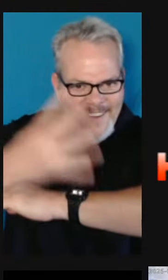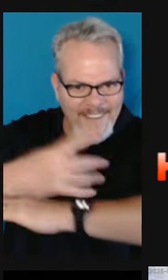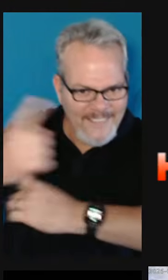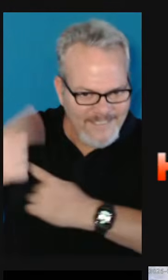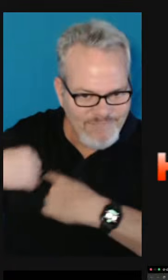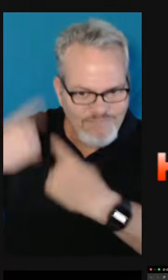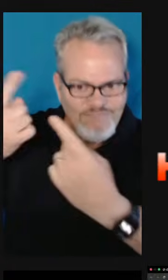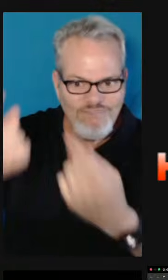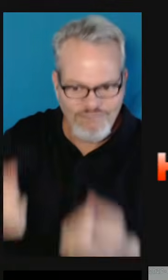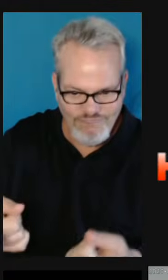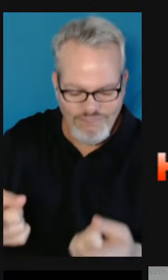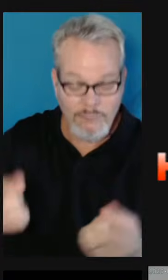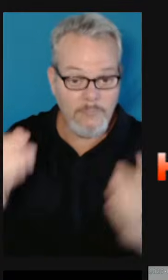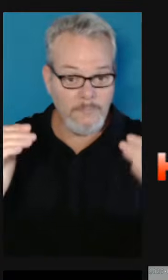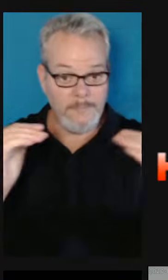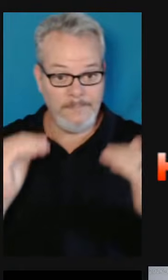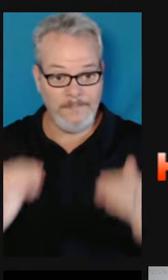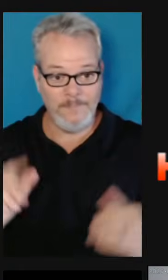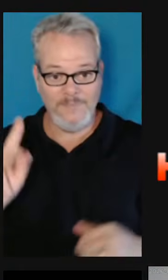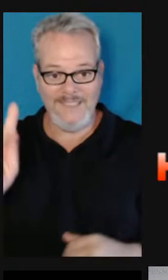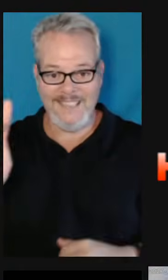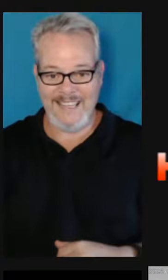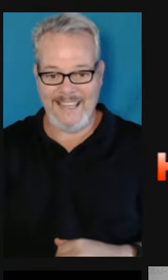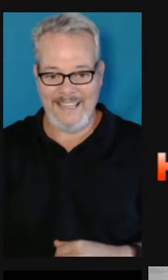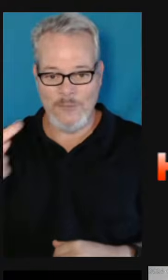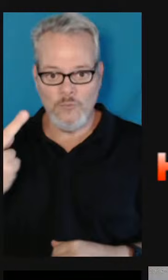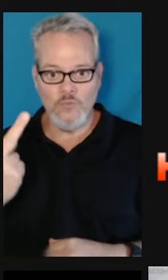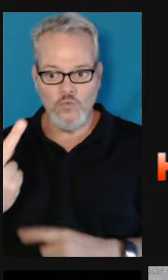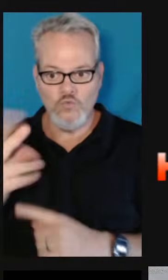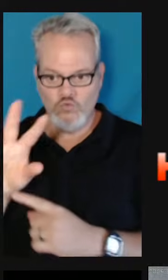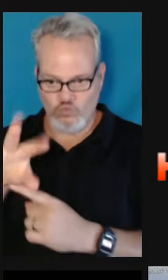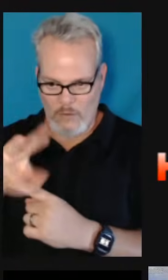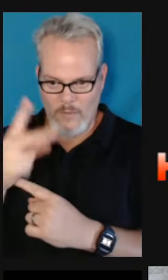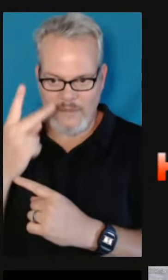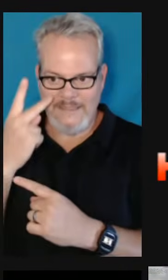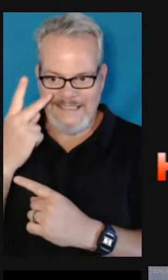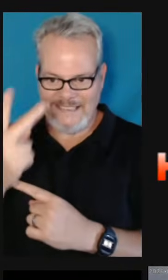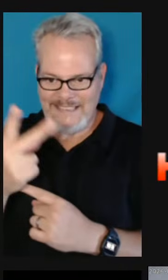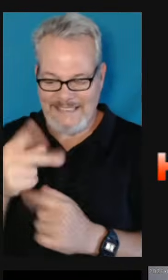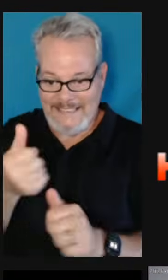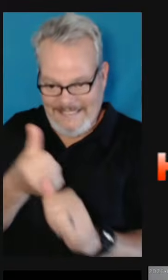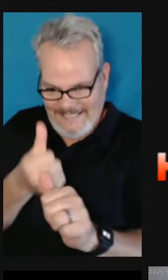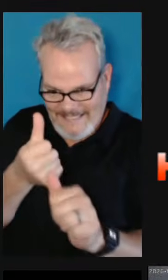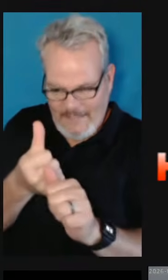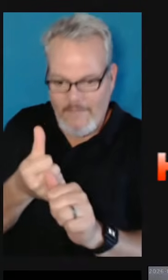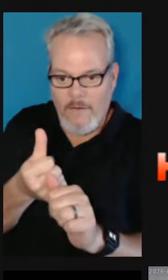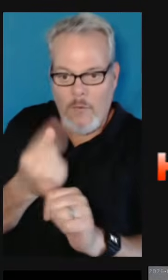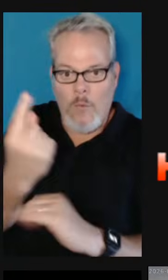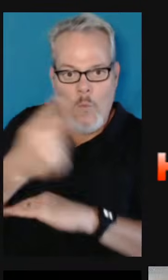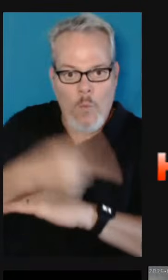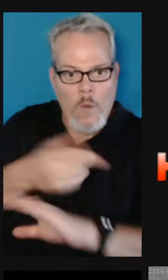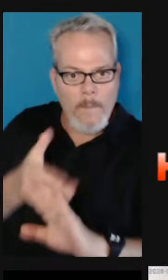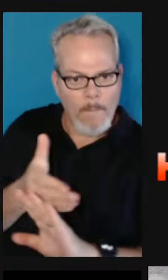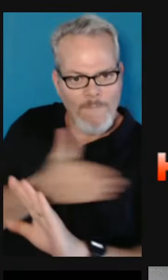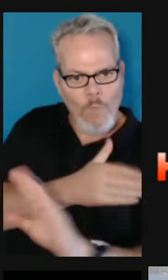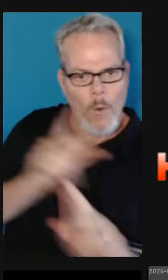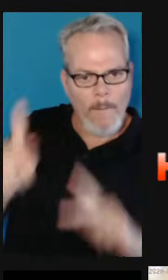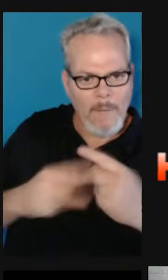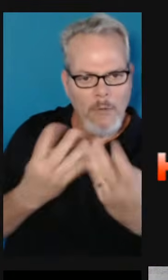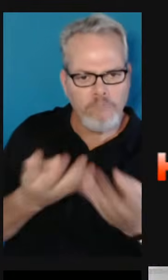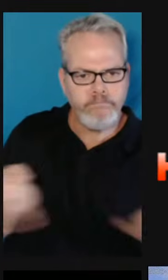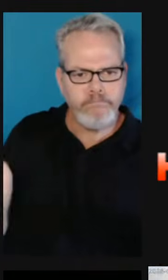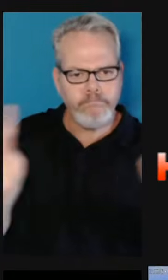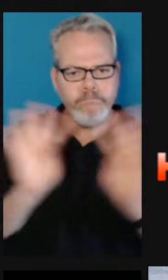Turning to the K2 camera, I'll show you guys a view of the eruption itself. Here's the day before. People were coming to the overlook here at